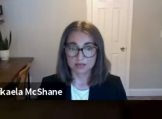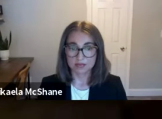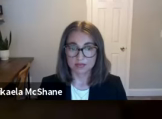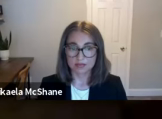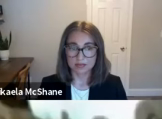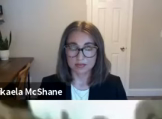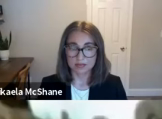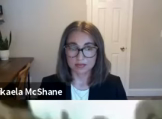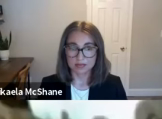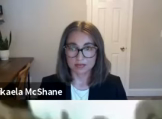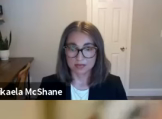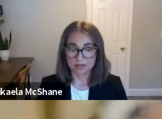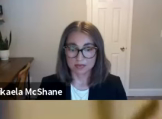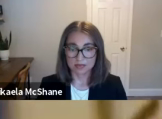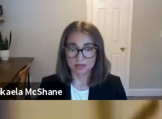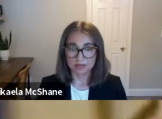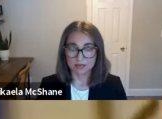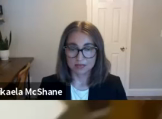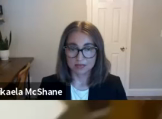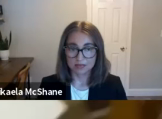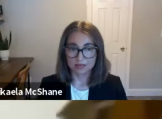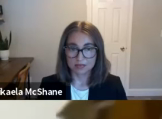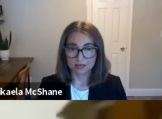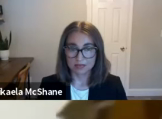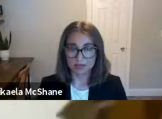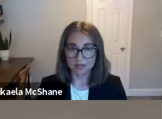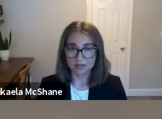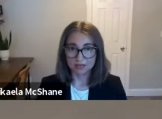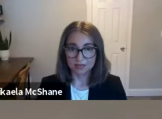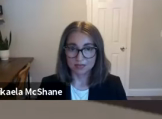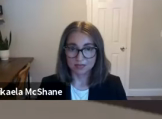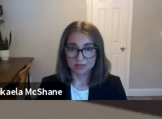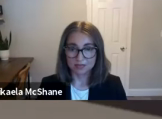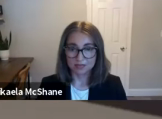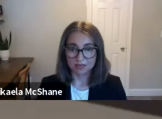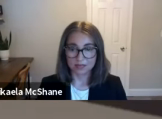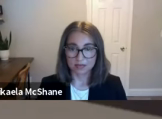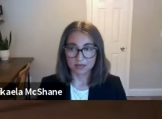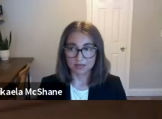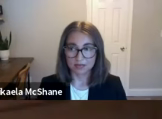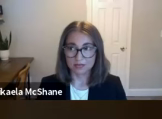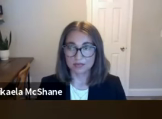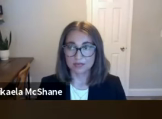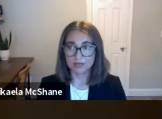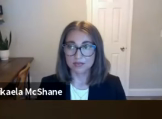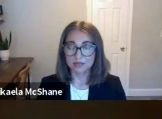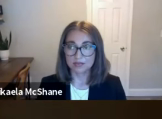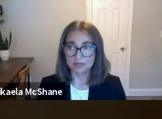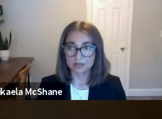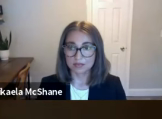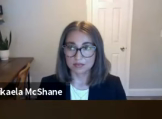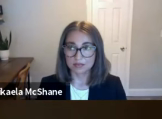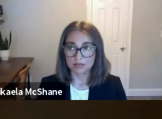We are a steady economic engine that provides almost a million people with quality jobs and